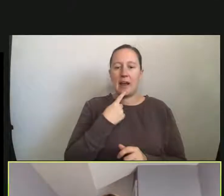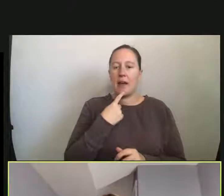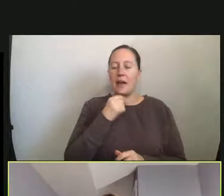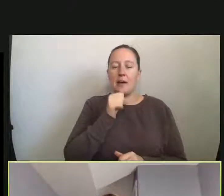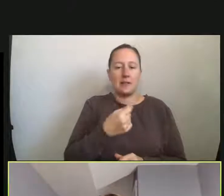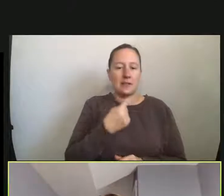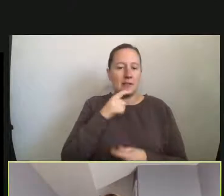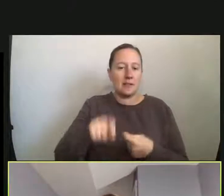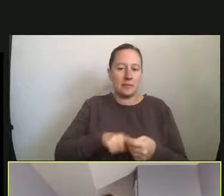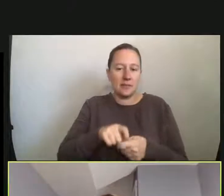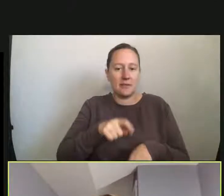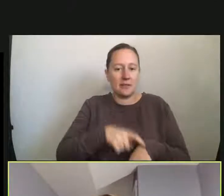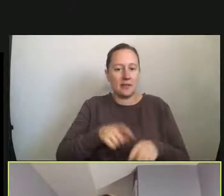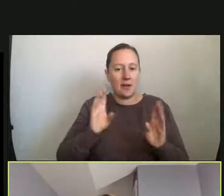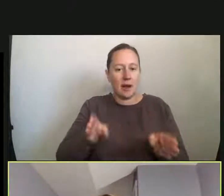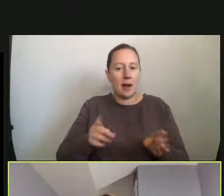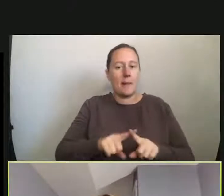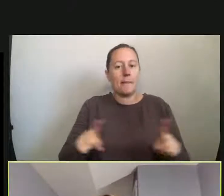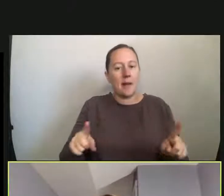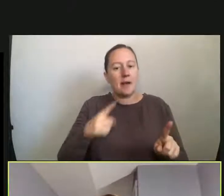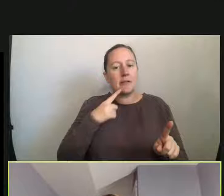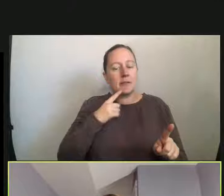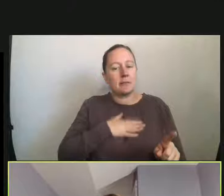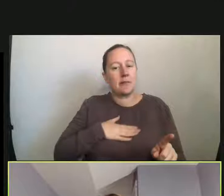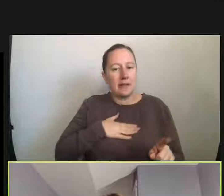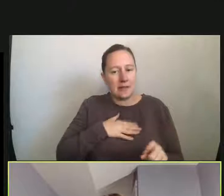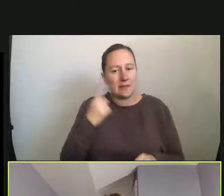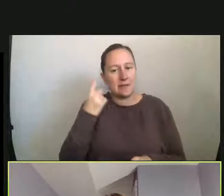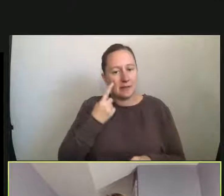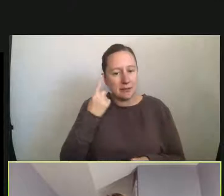timeline, but it does ask applicants to consider